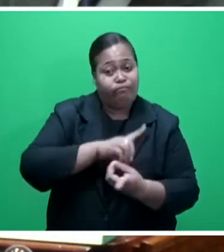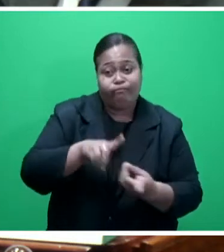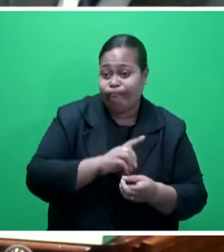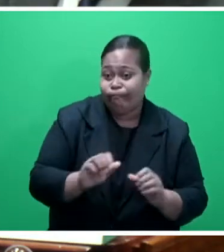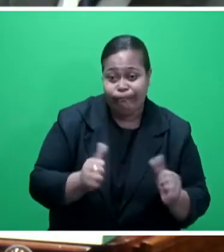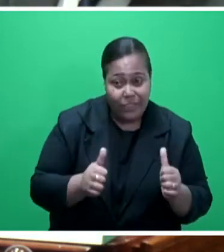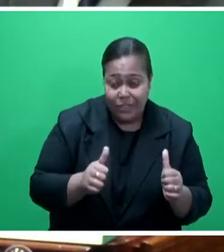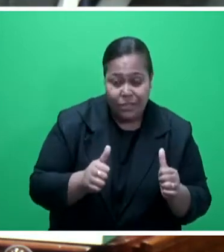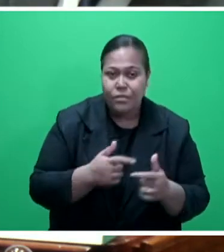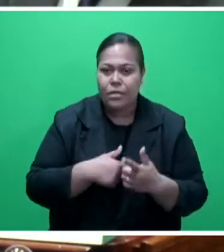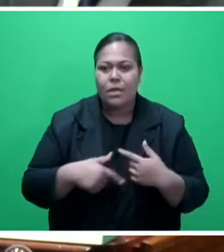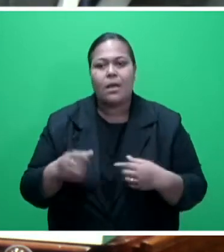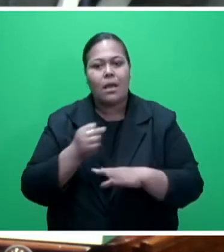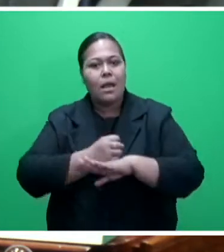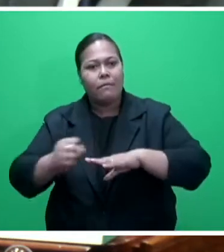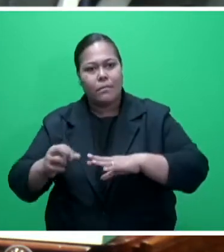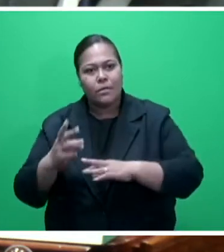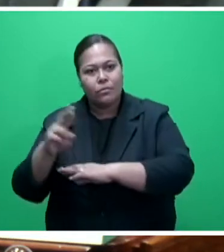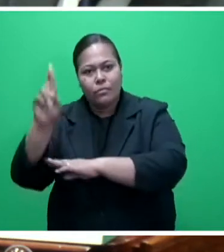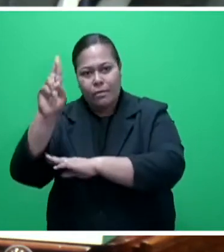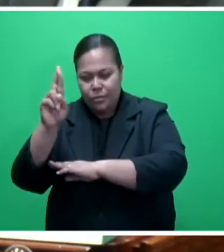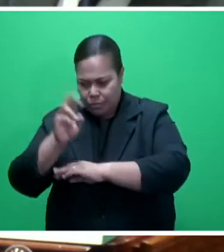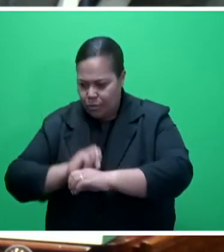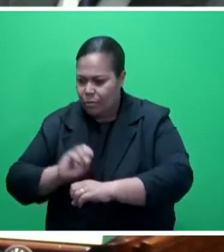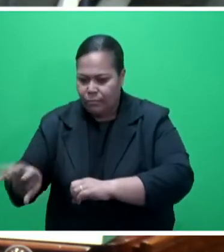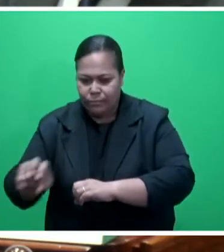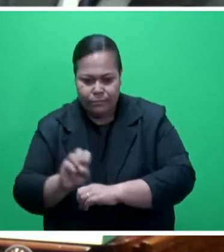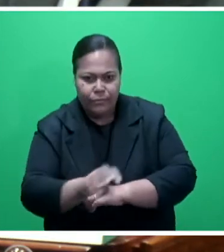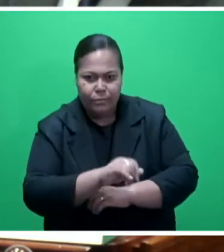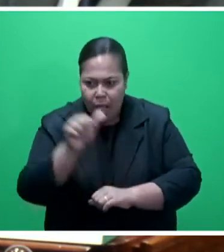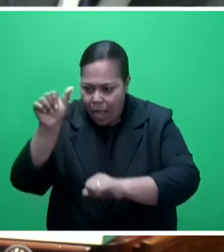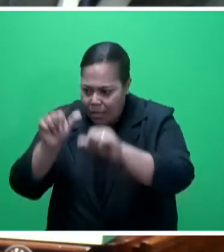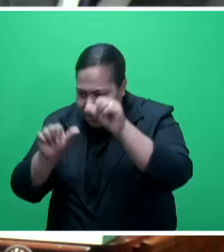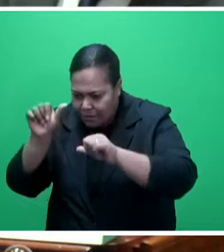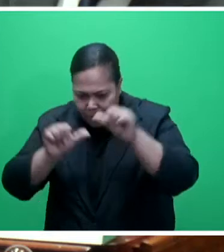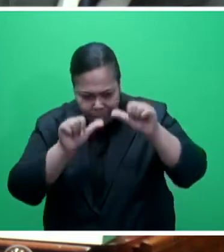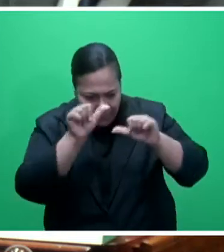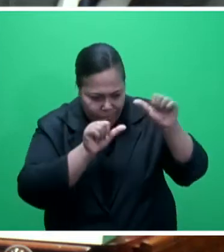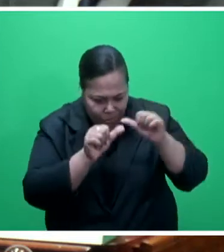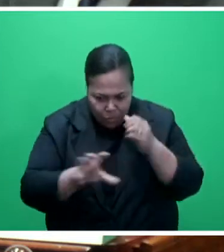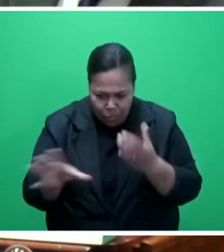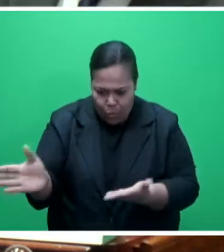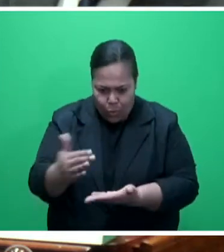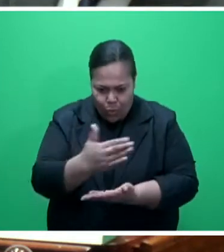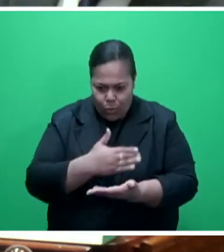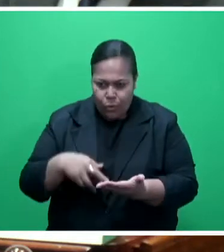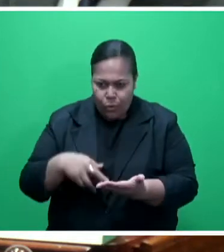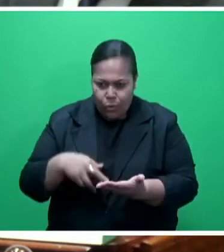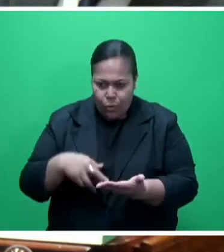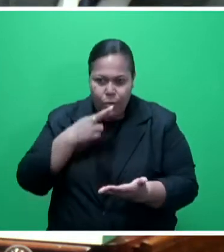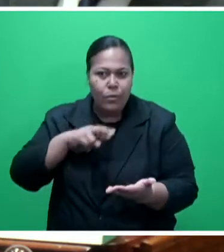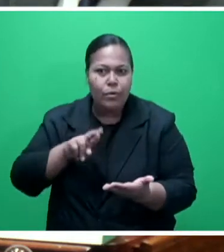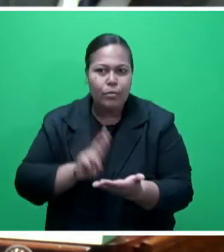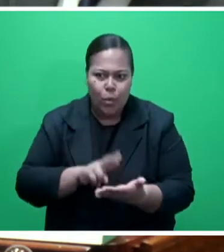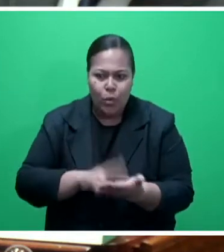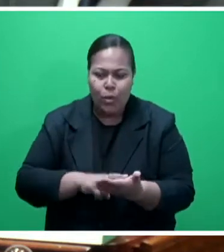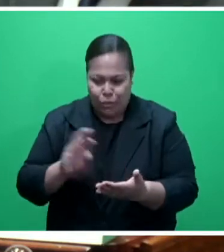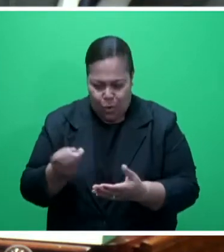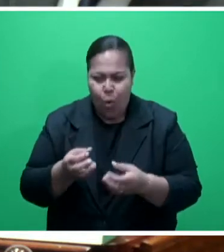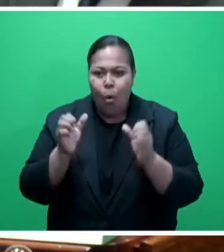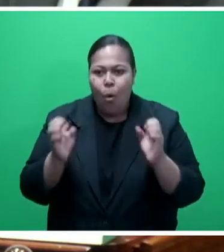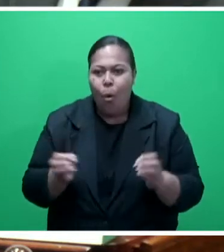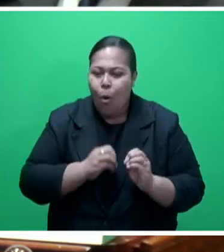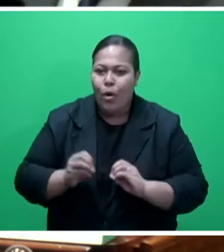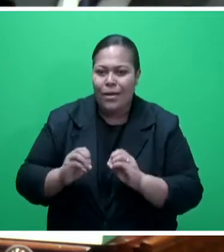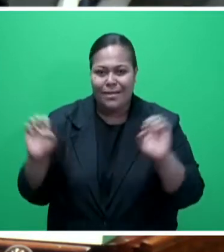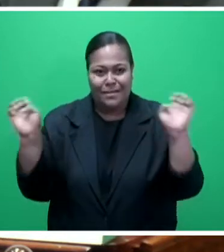ground were mobilized to carry out a quick assessment on key infrastructures and to organize any urgent medical response,